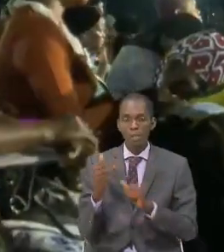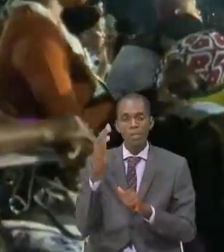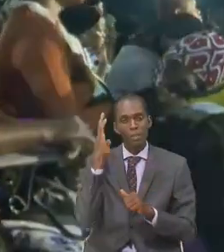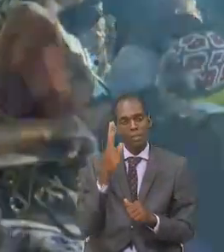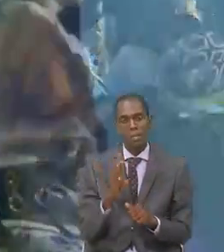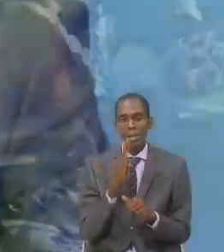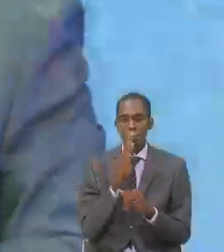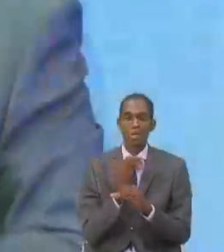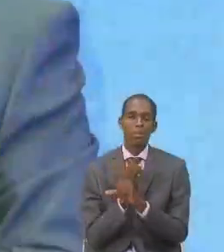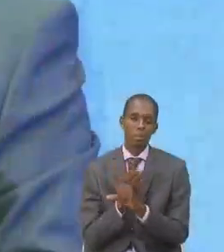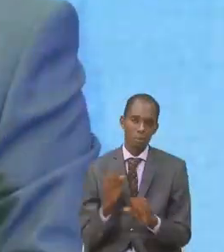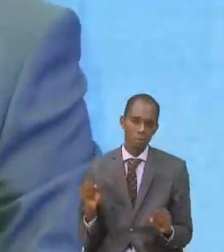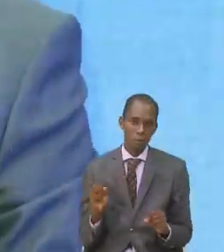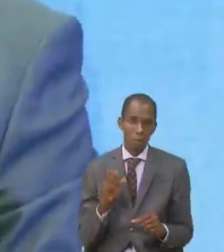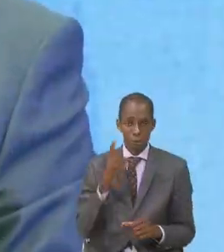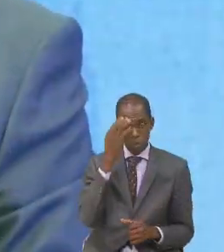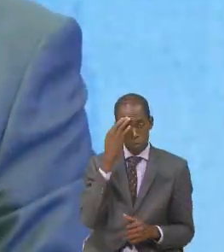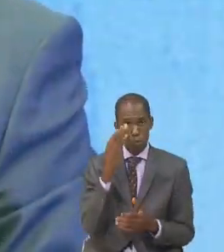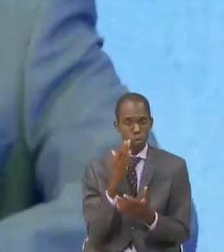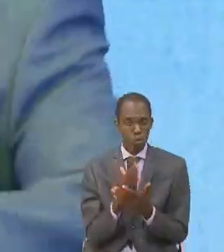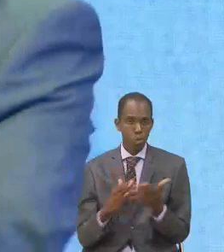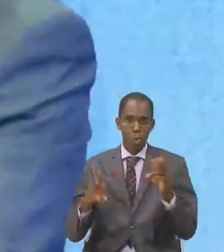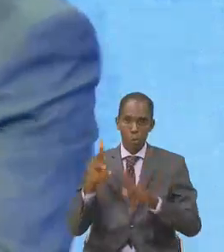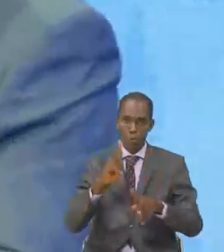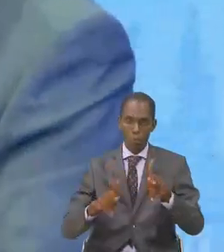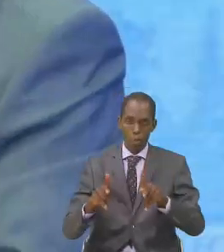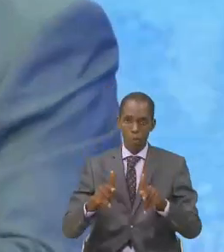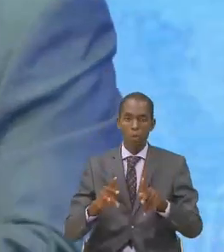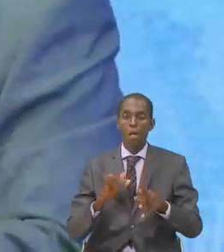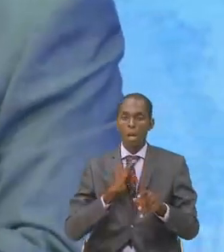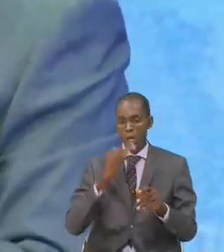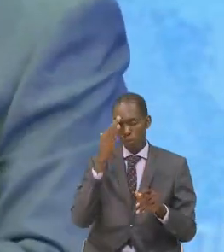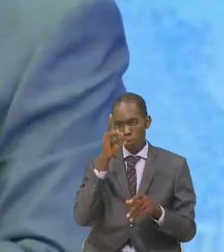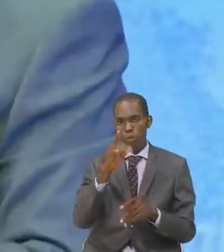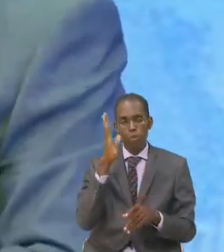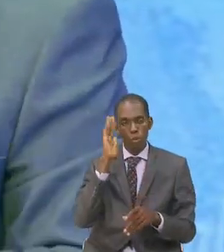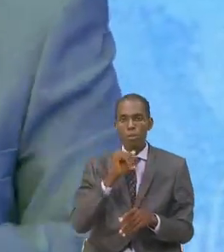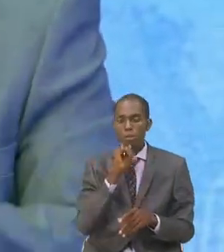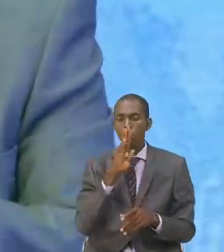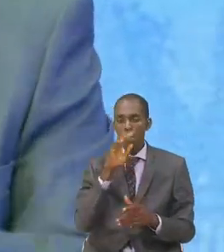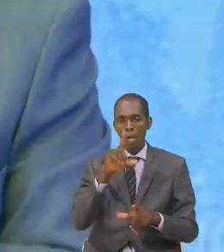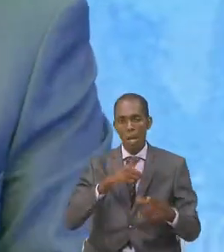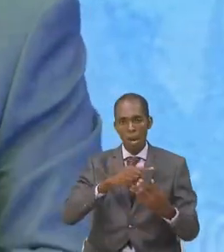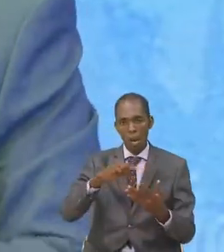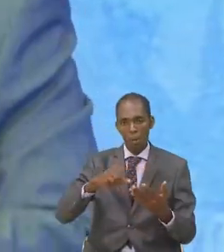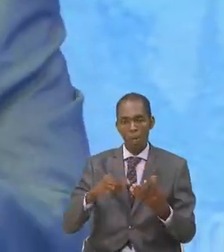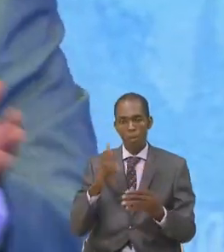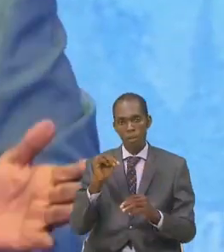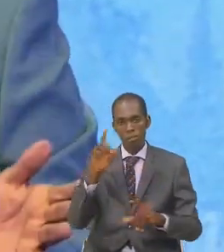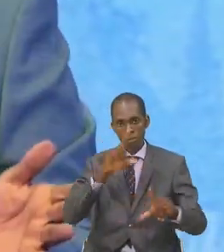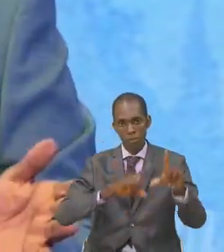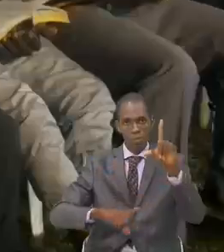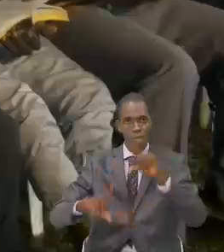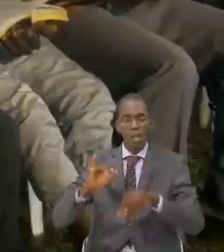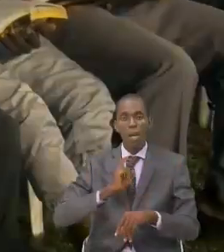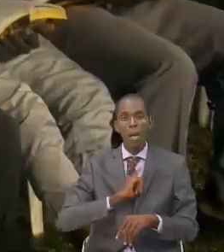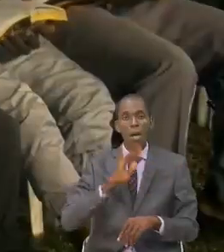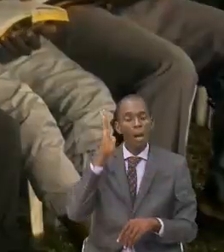is baptized shall be saved. But then you know there are people, I pray you will not be in this